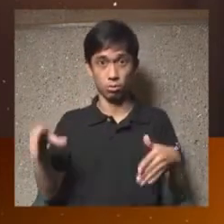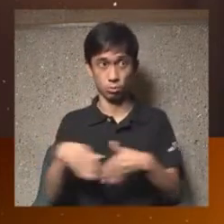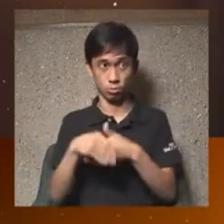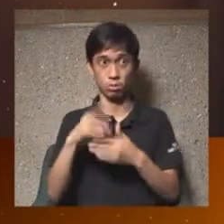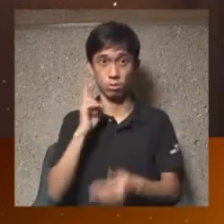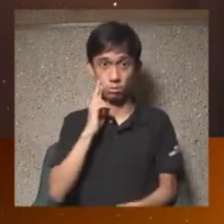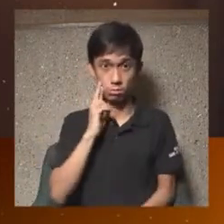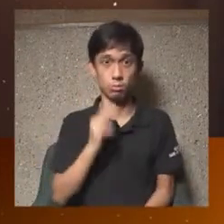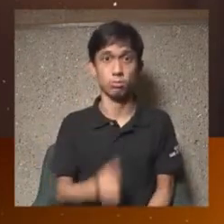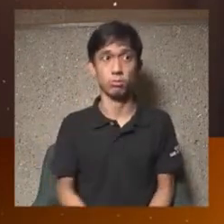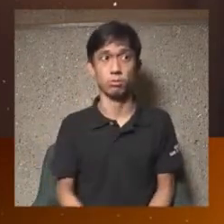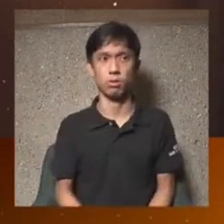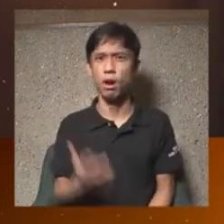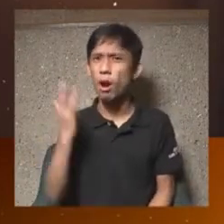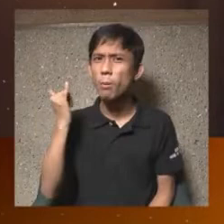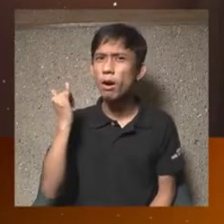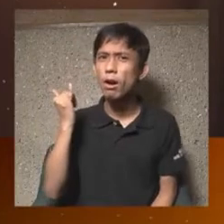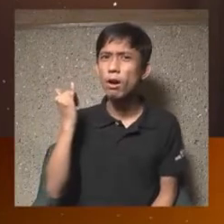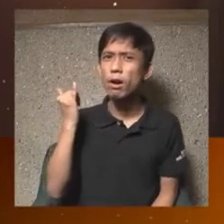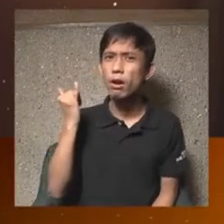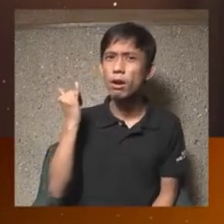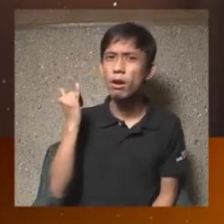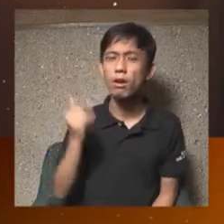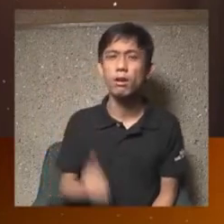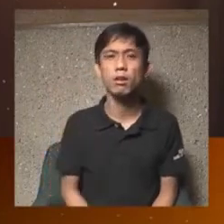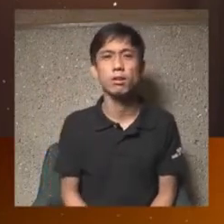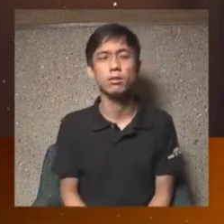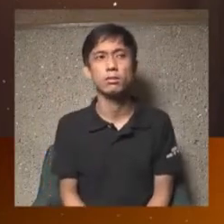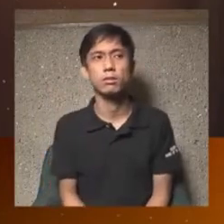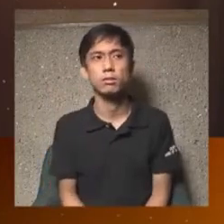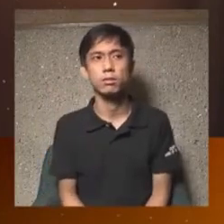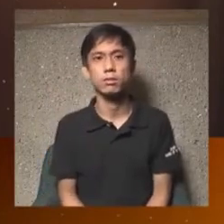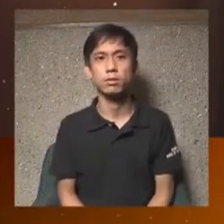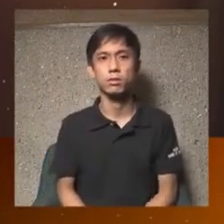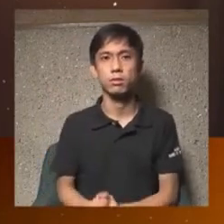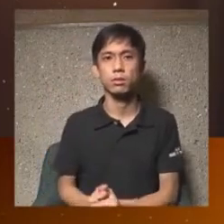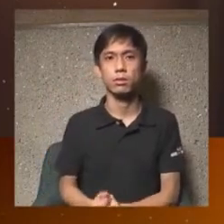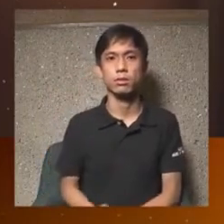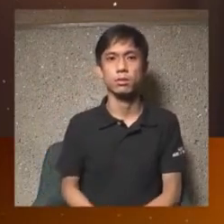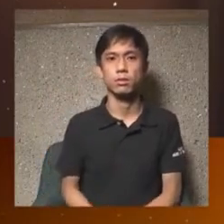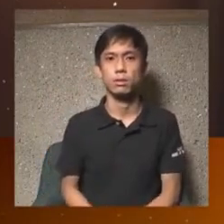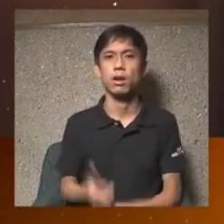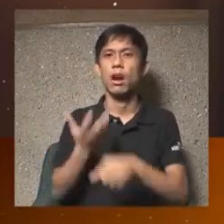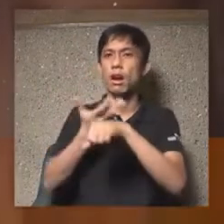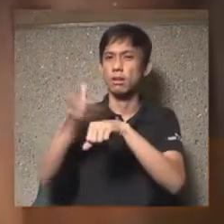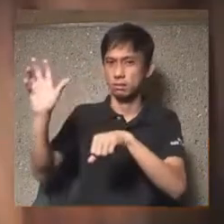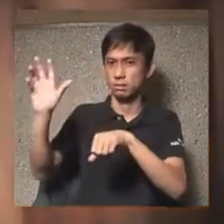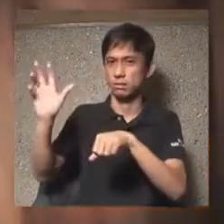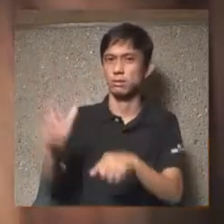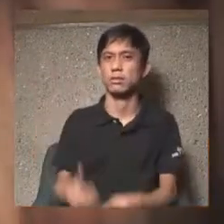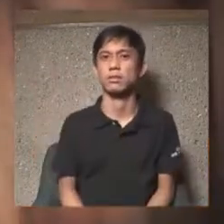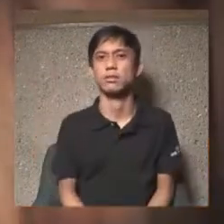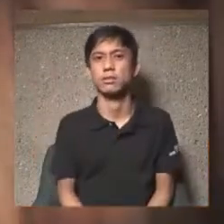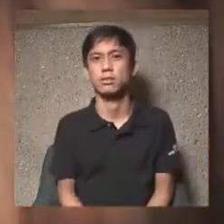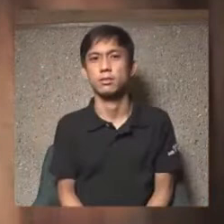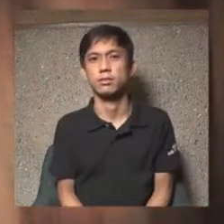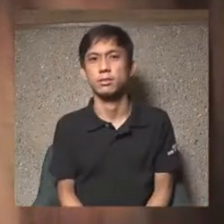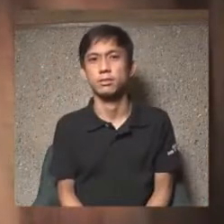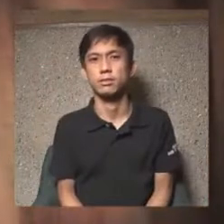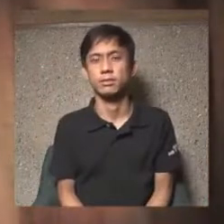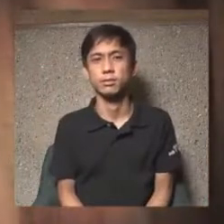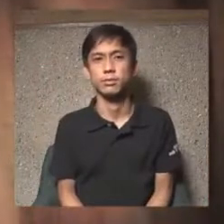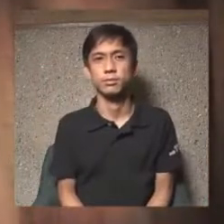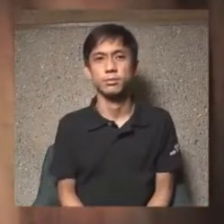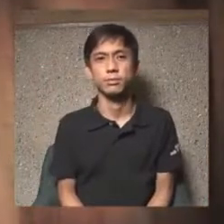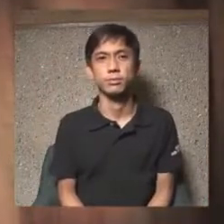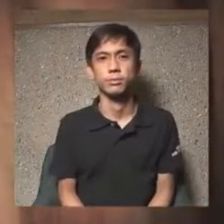the ancient times, brides wore veils. So you trust that that's the person you really intended to marry. But